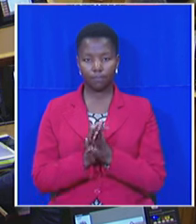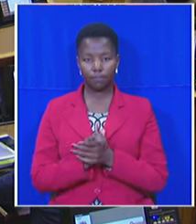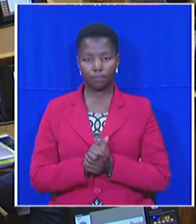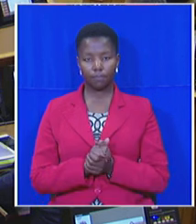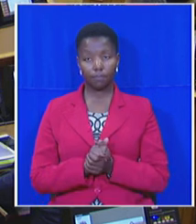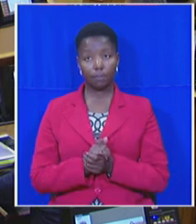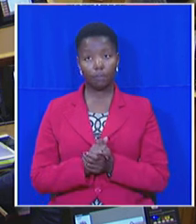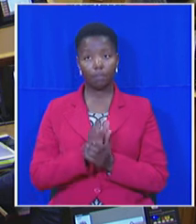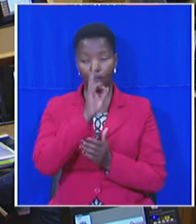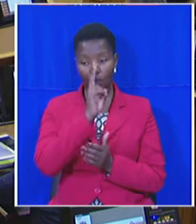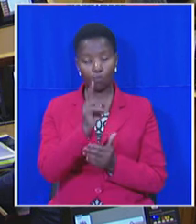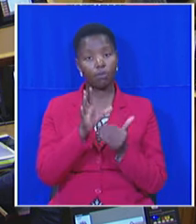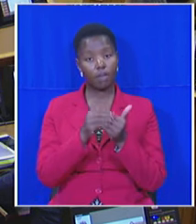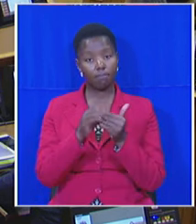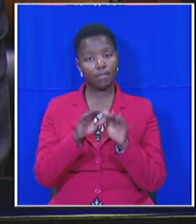Order, honourable members.